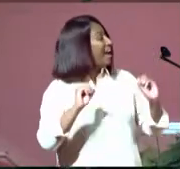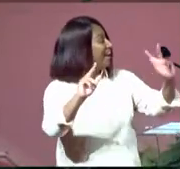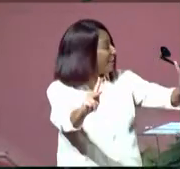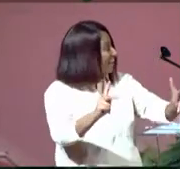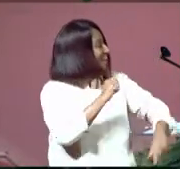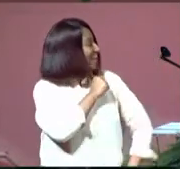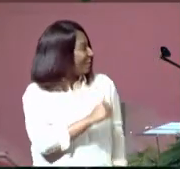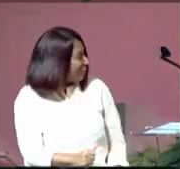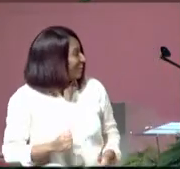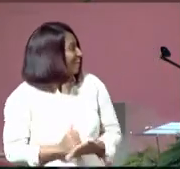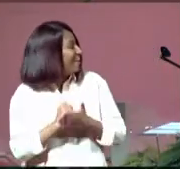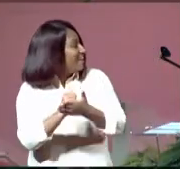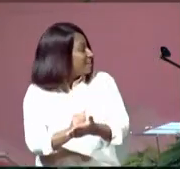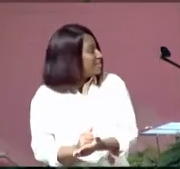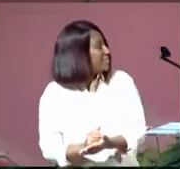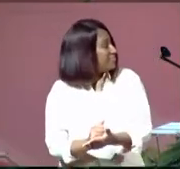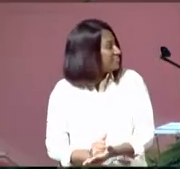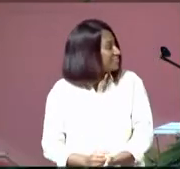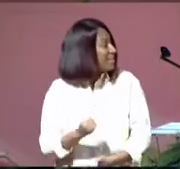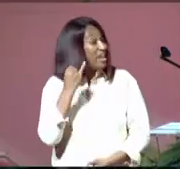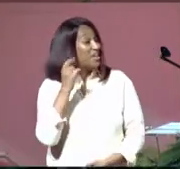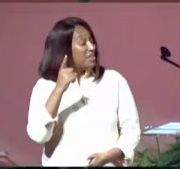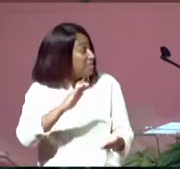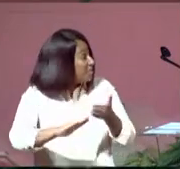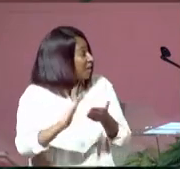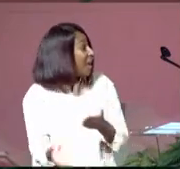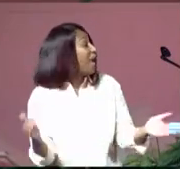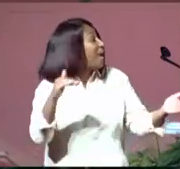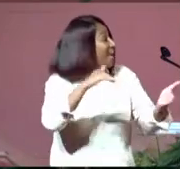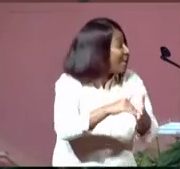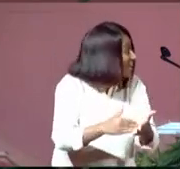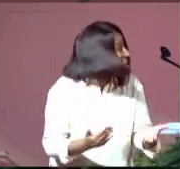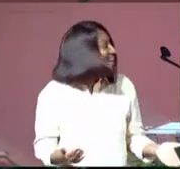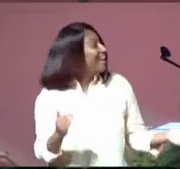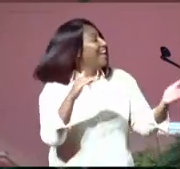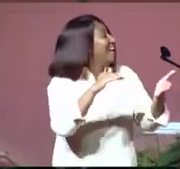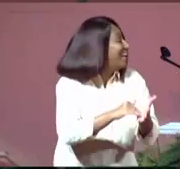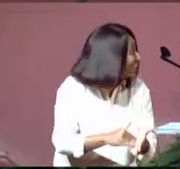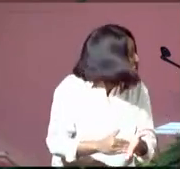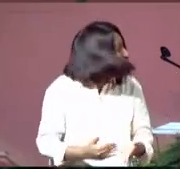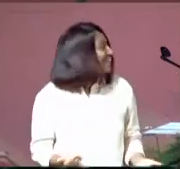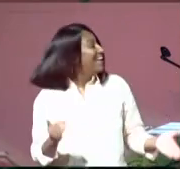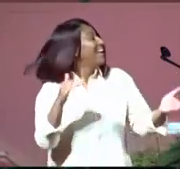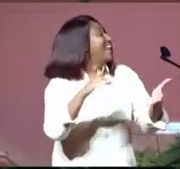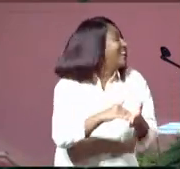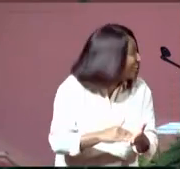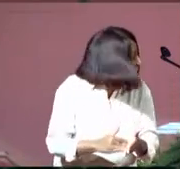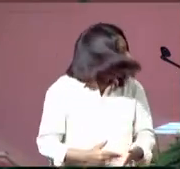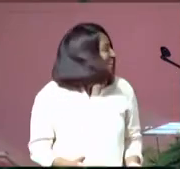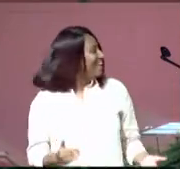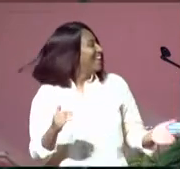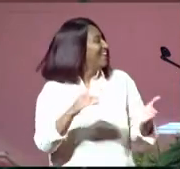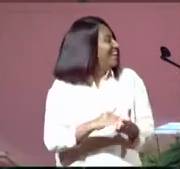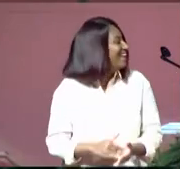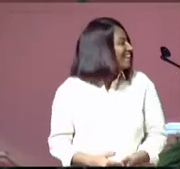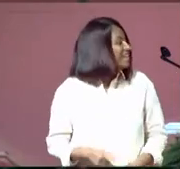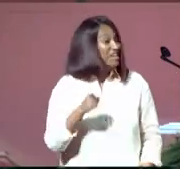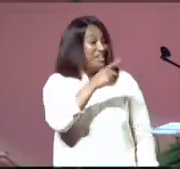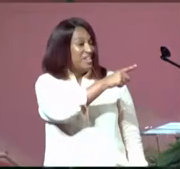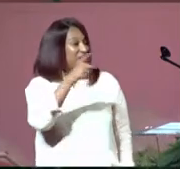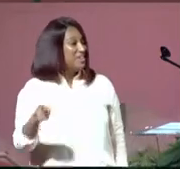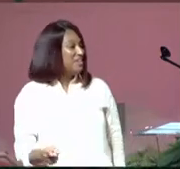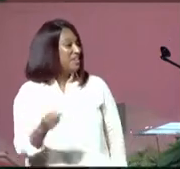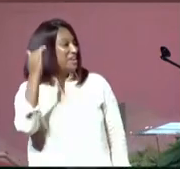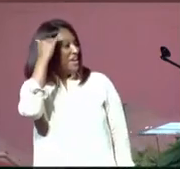that didn't get you. Have any of you all been forgiven over and over and over and over? Have any of you